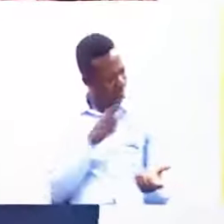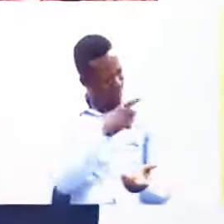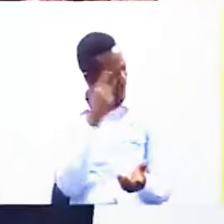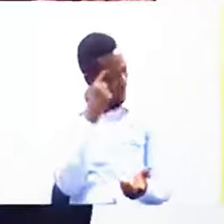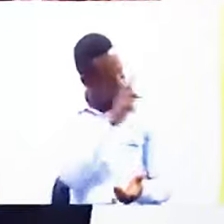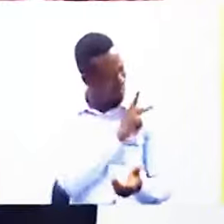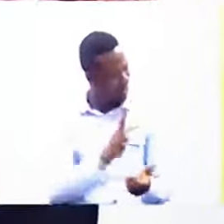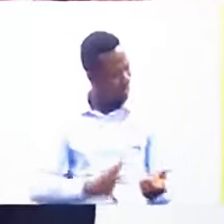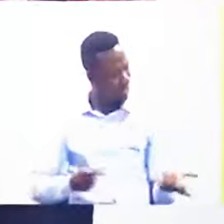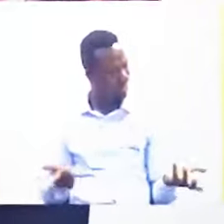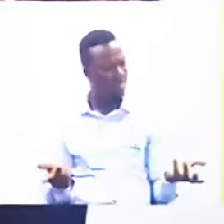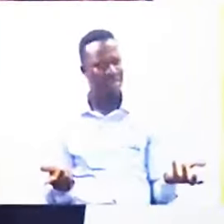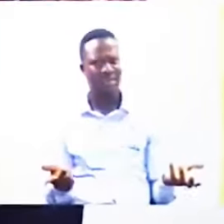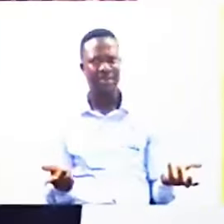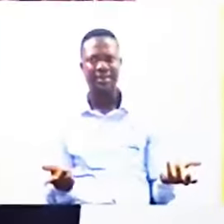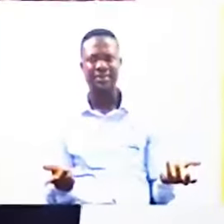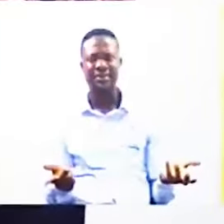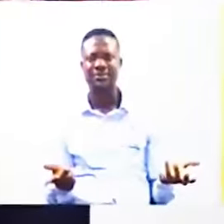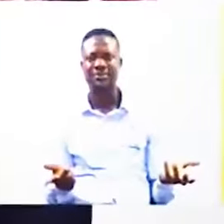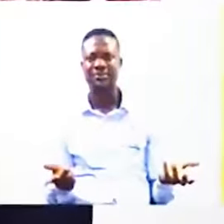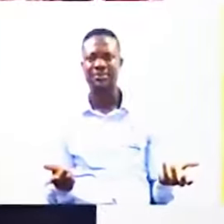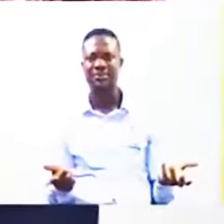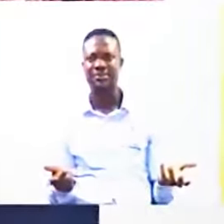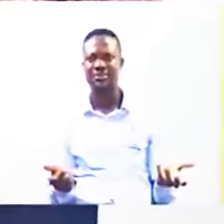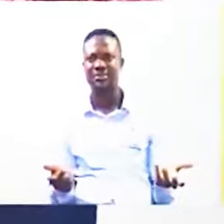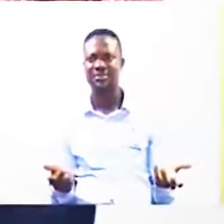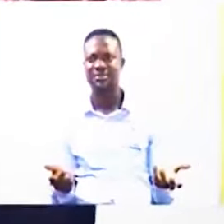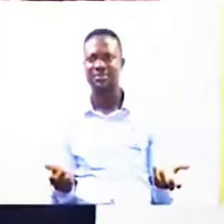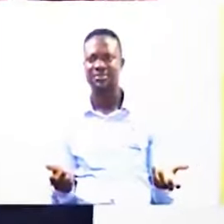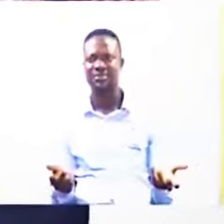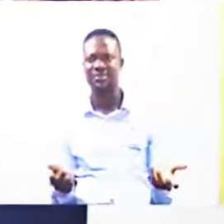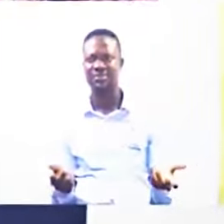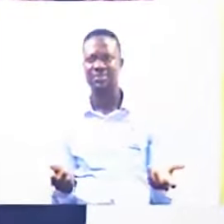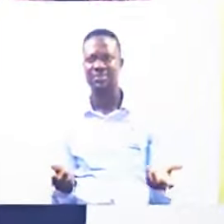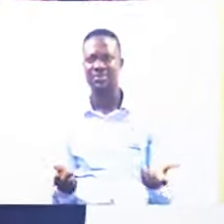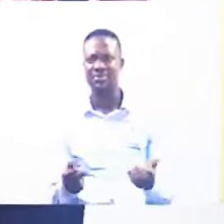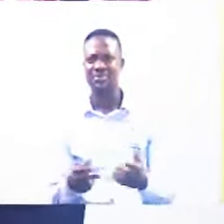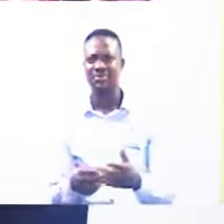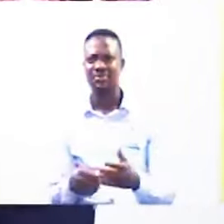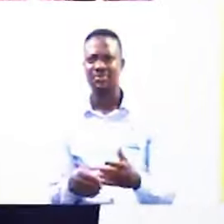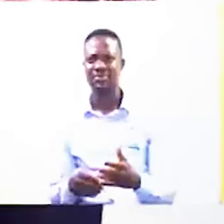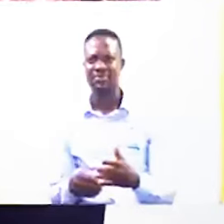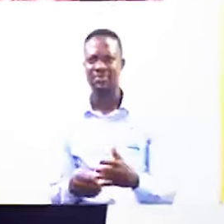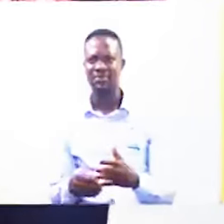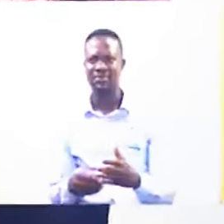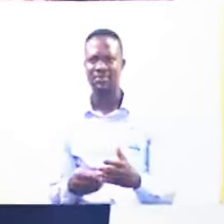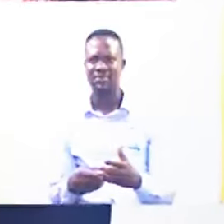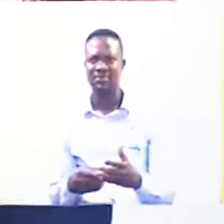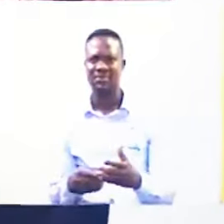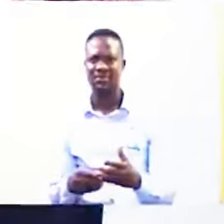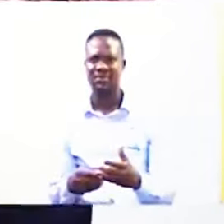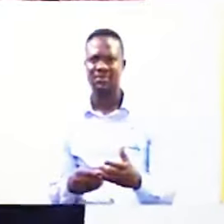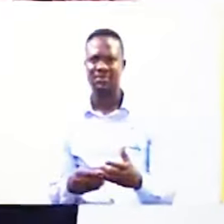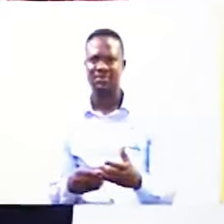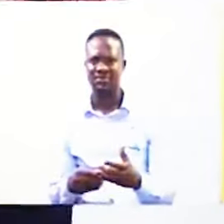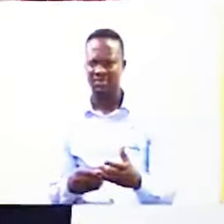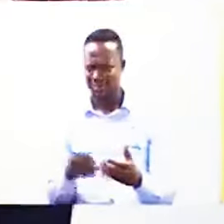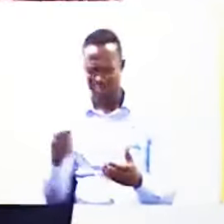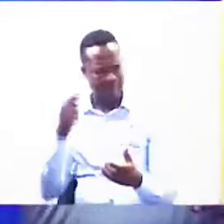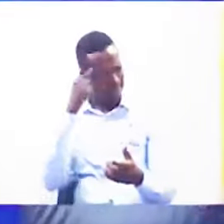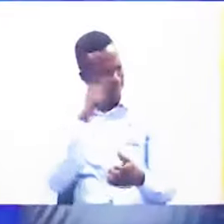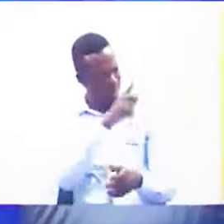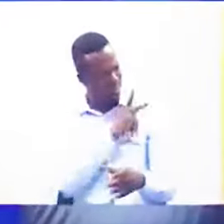ah, Naboth, when Yanni Bobby threw on Pesso at the mammy tea, and I'm your way, and I say, ah, Nana. I thought you were